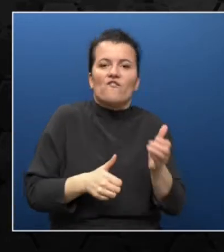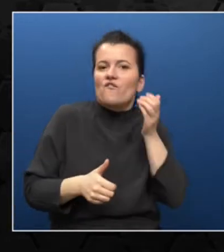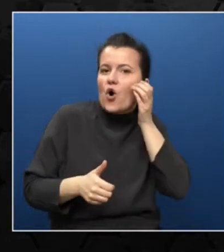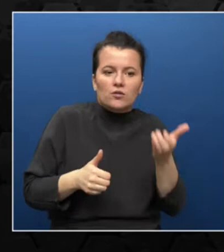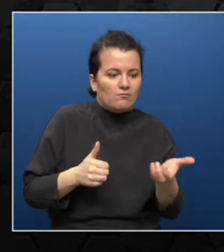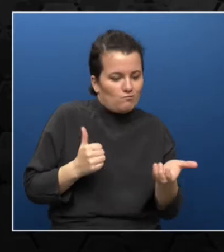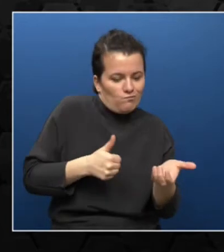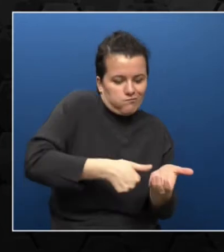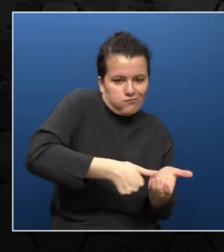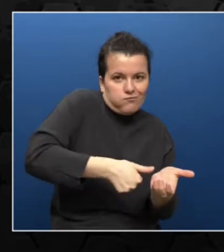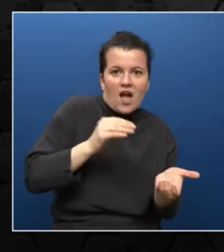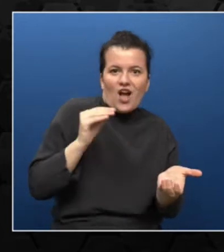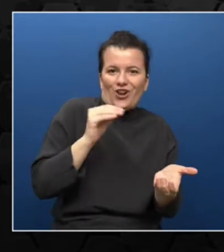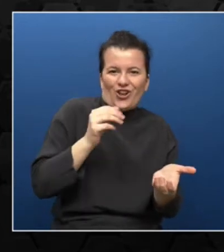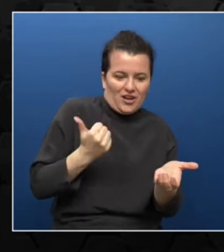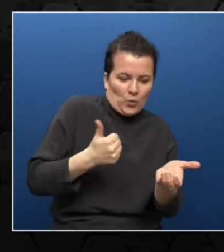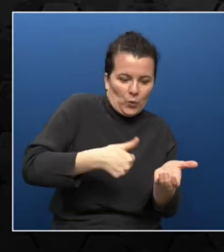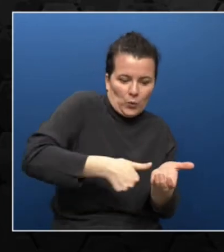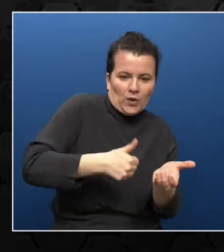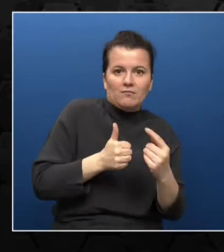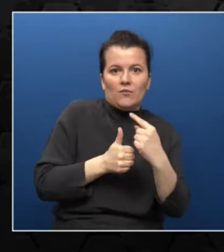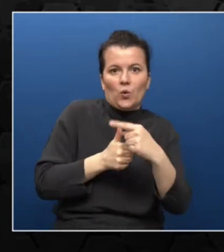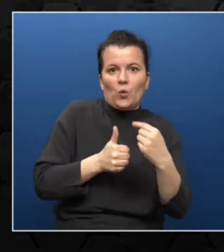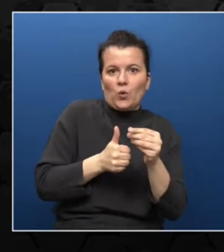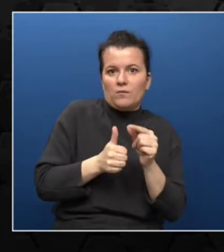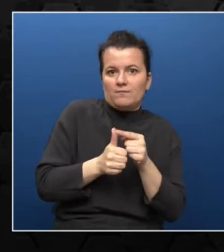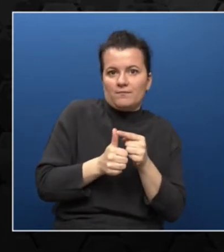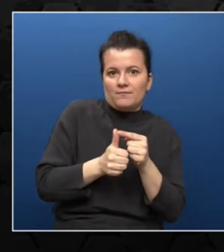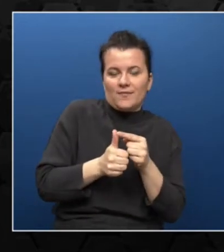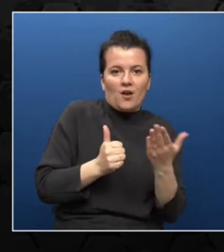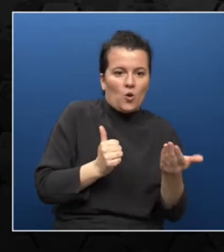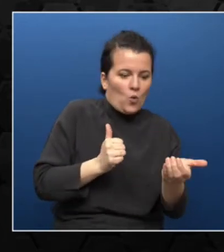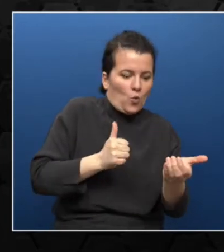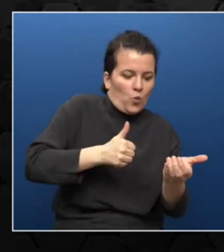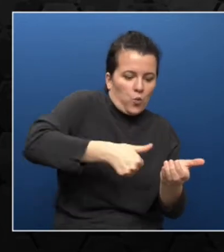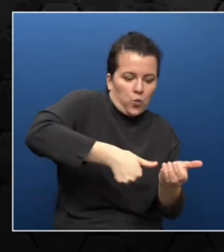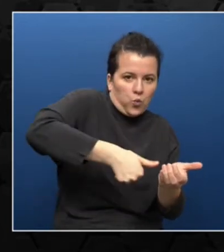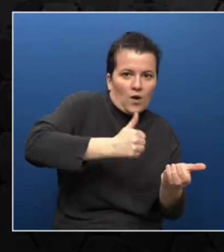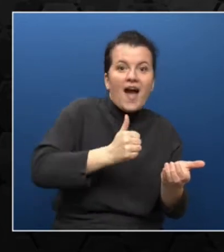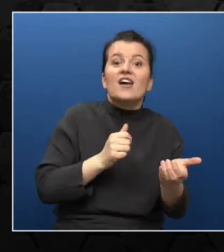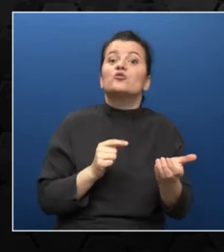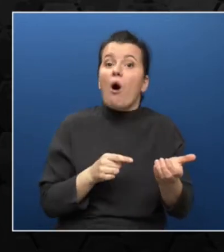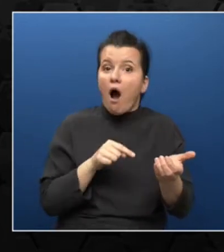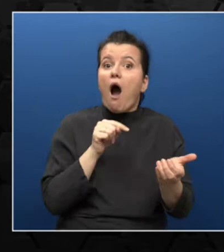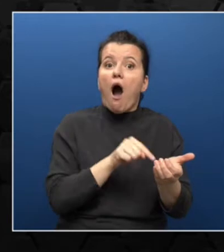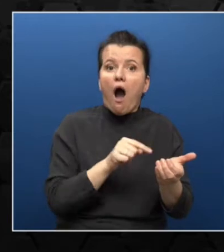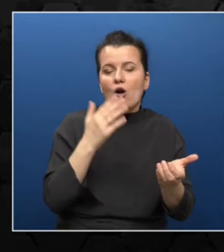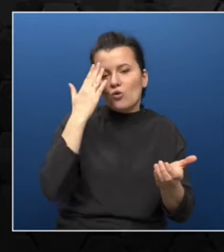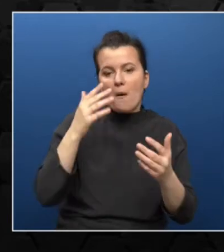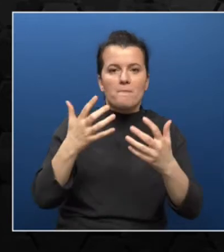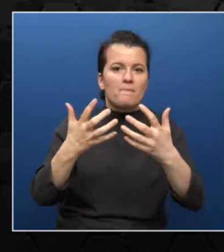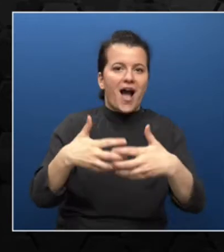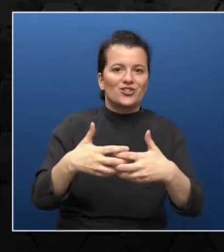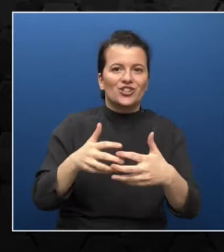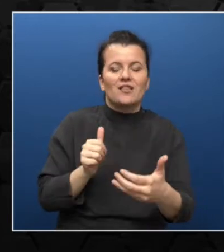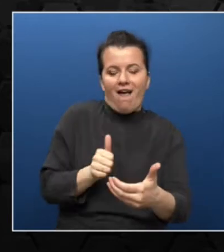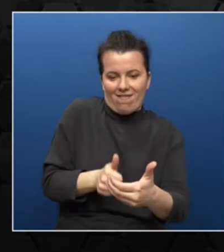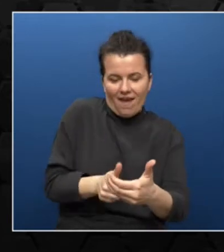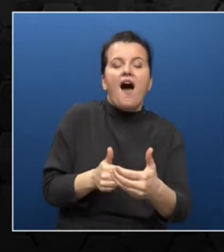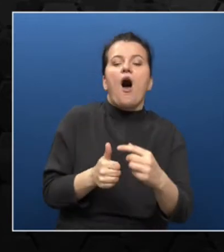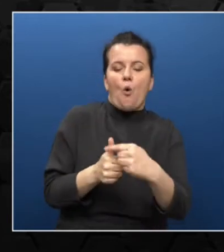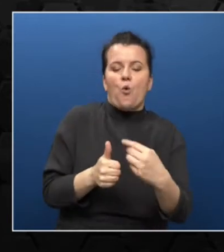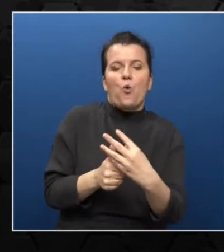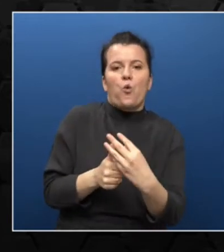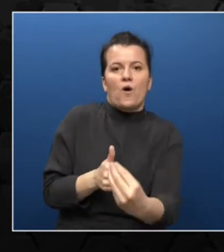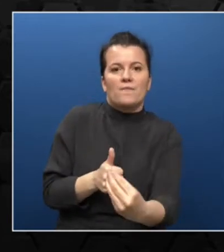your particular, you want to create a particular machine learning application, for example. So when you have to give it